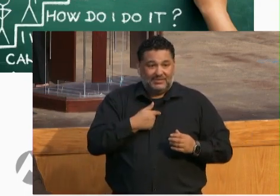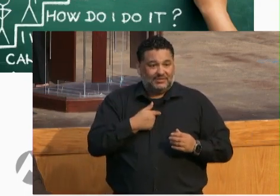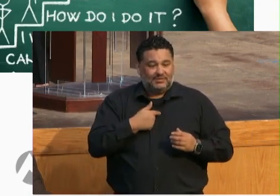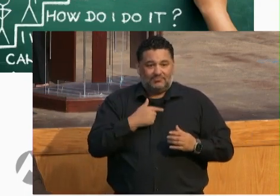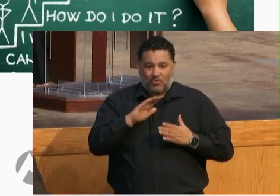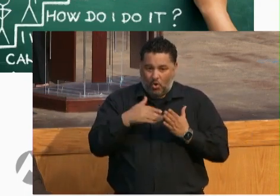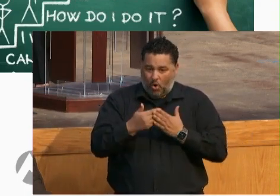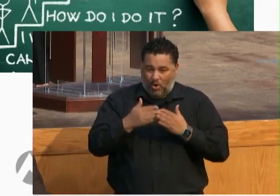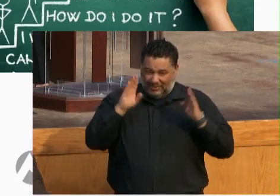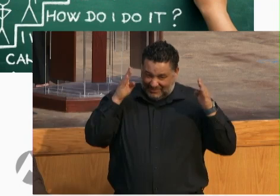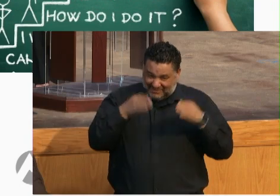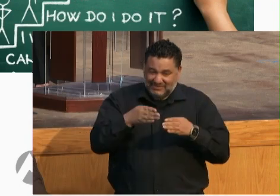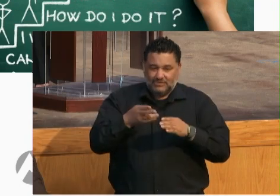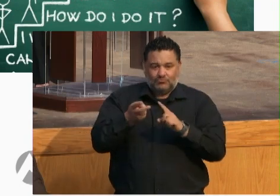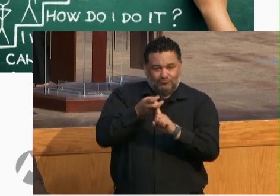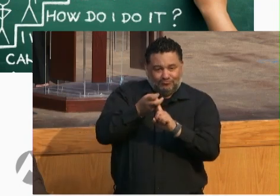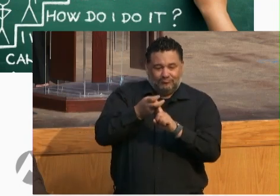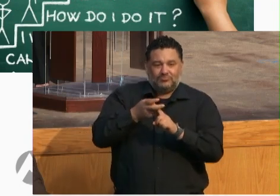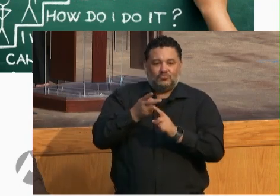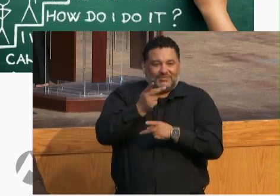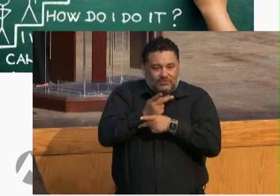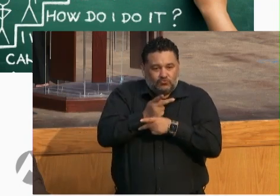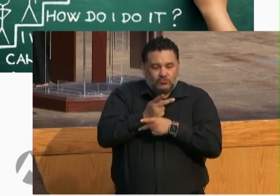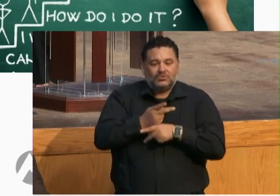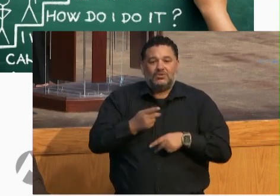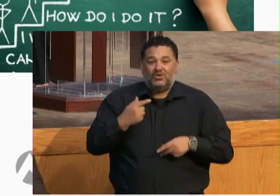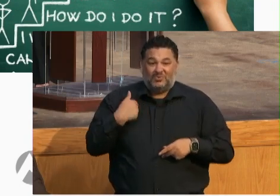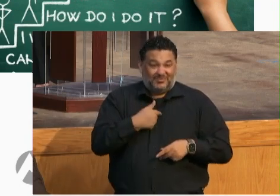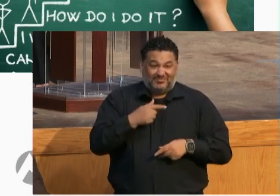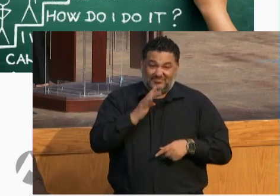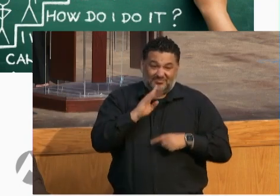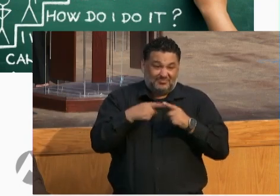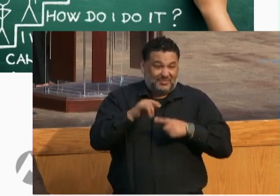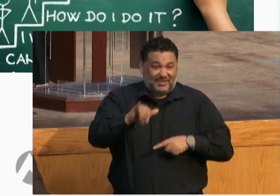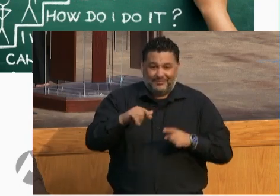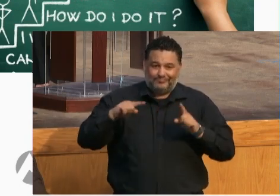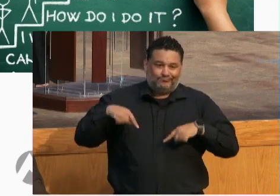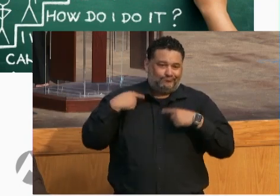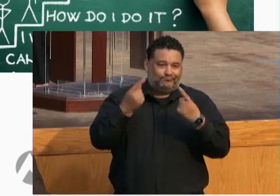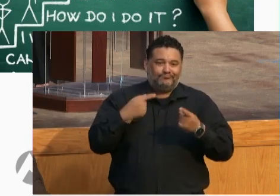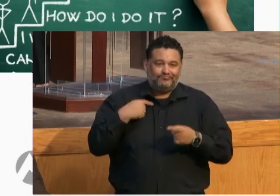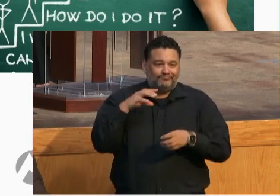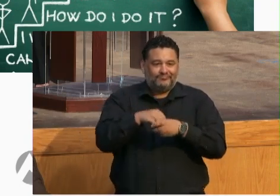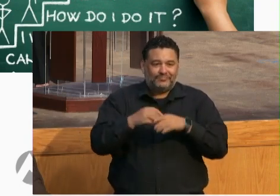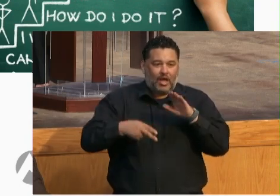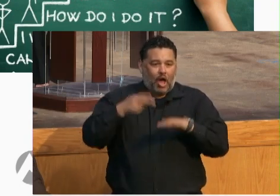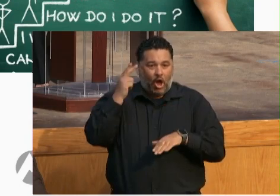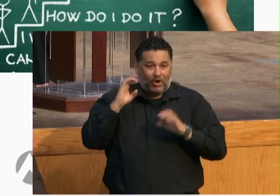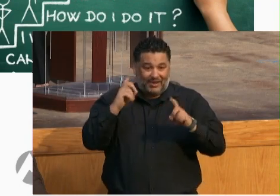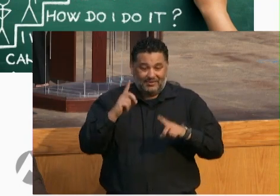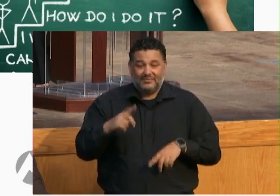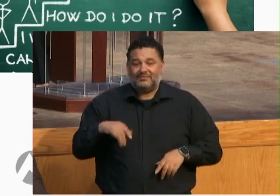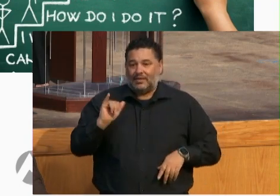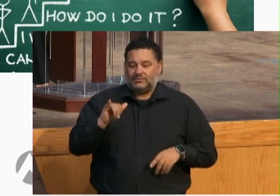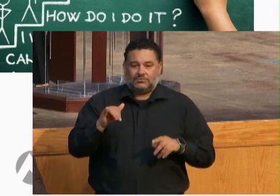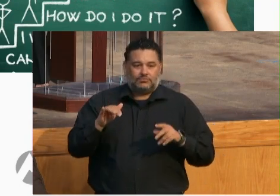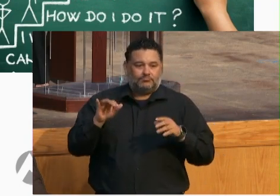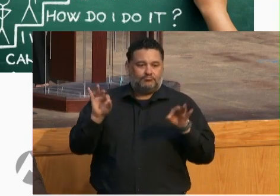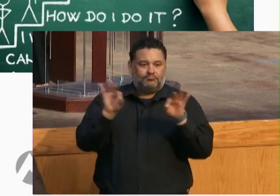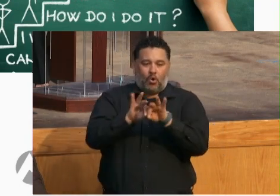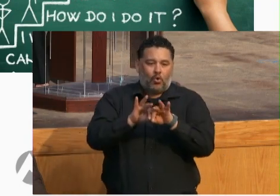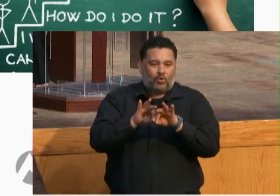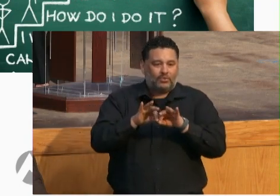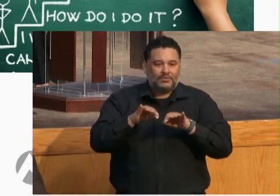we've been talking about retention for as long as I've been in higher ed, and it has existed as a critical measure in so many of